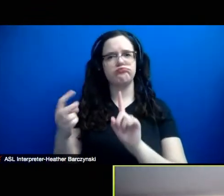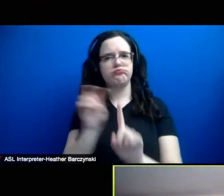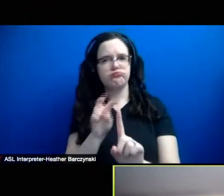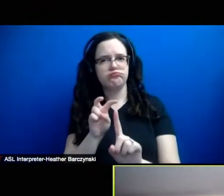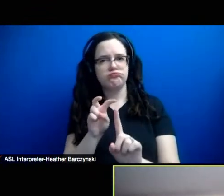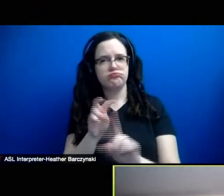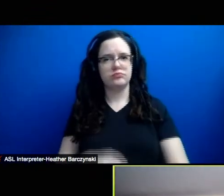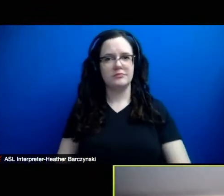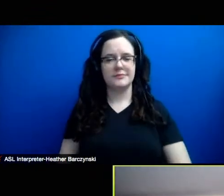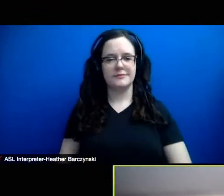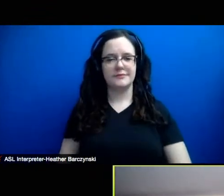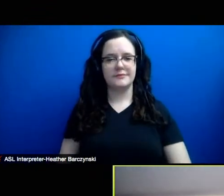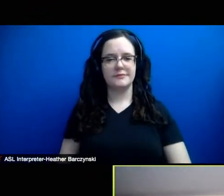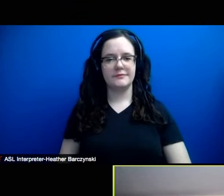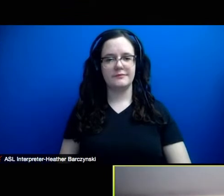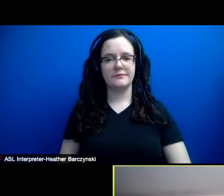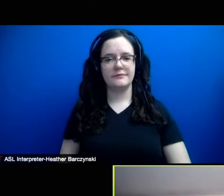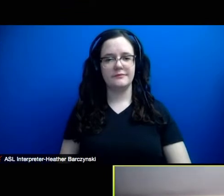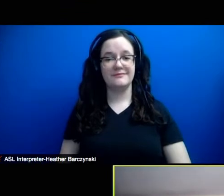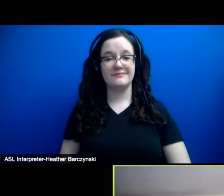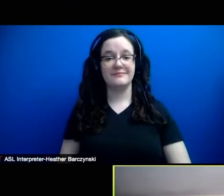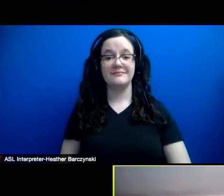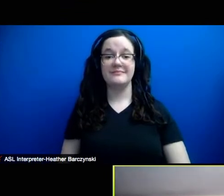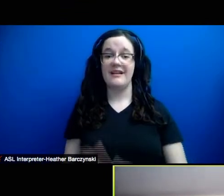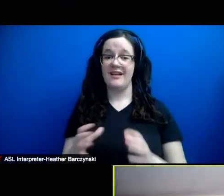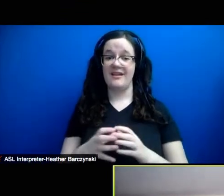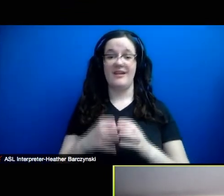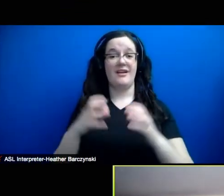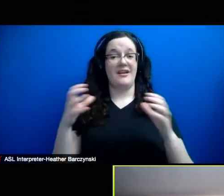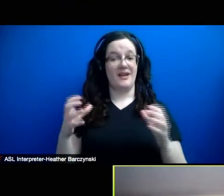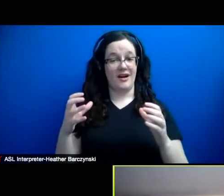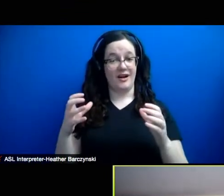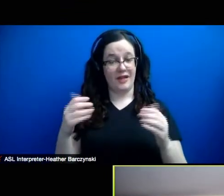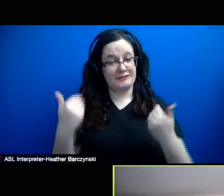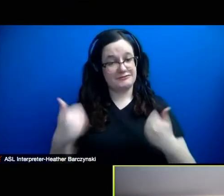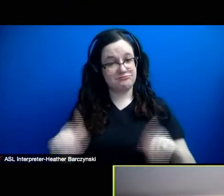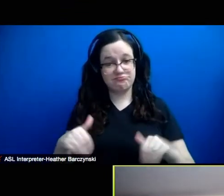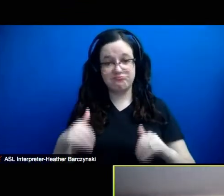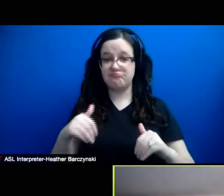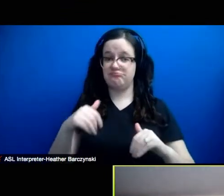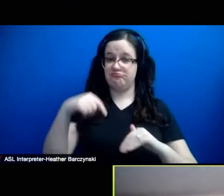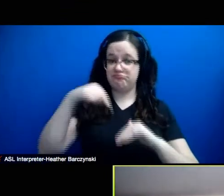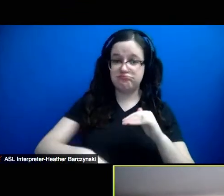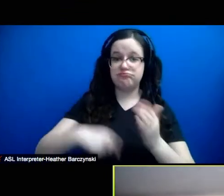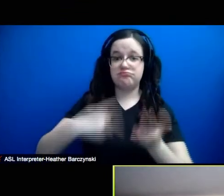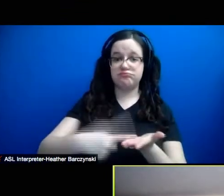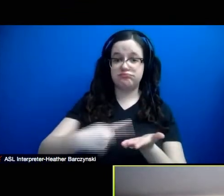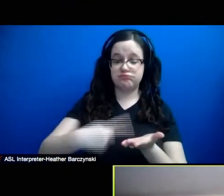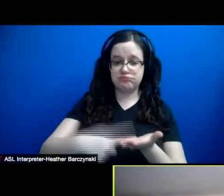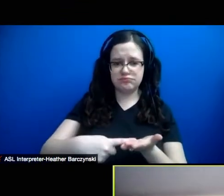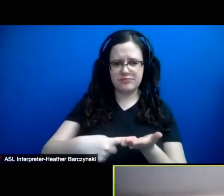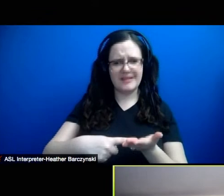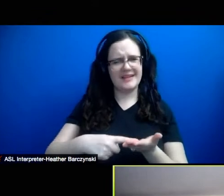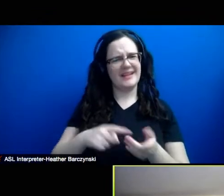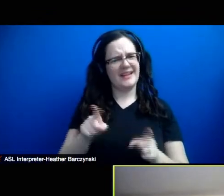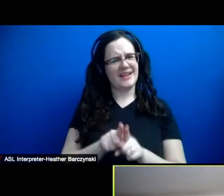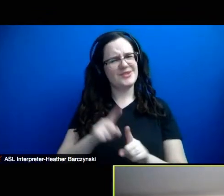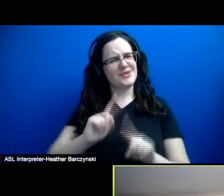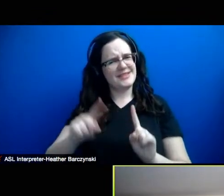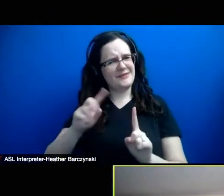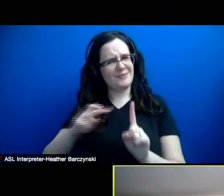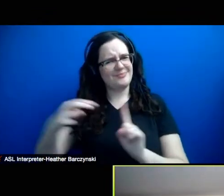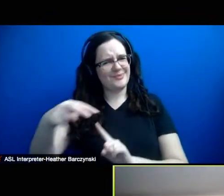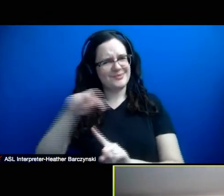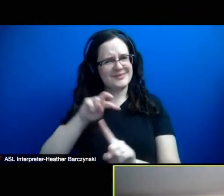table. It's had a lot of robust discussion and also integrated different sets of points. And again, it is